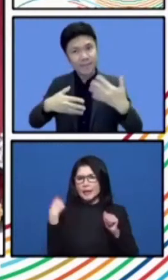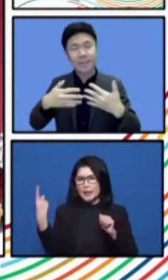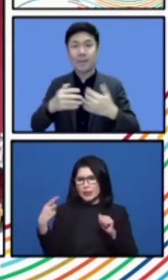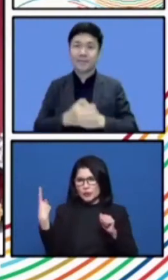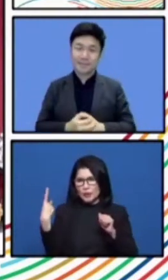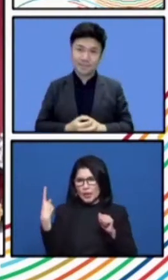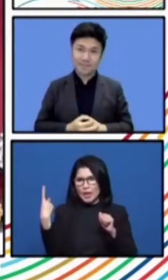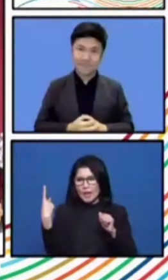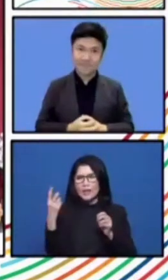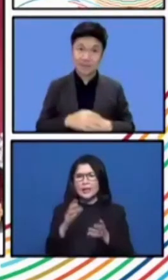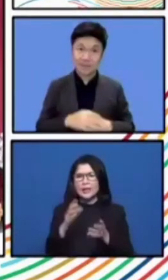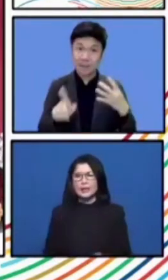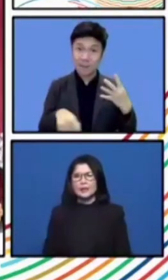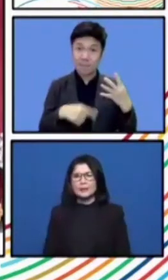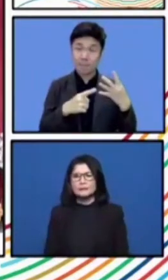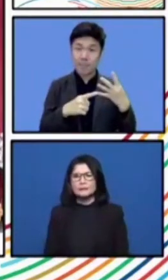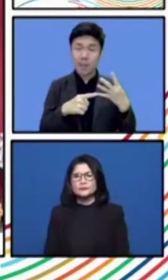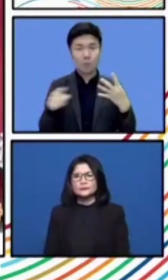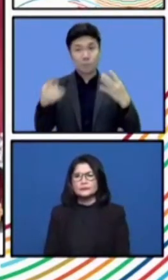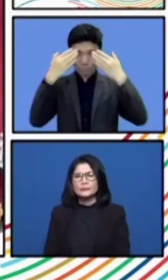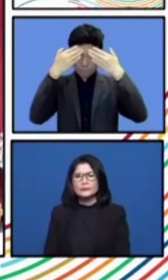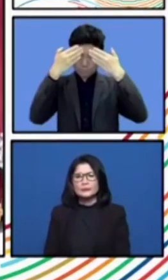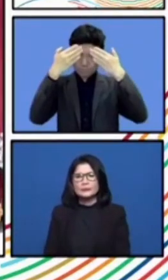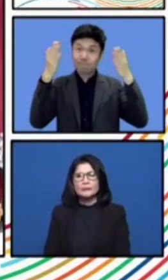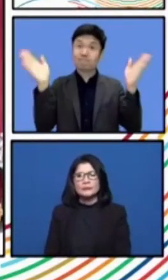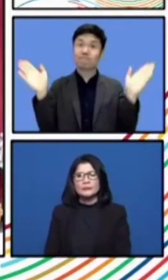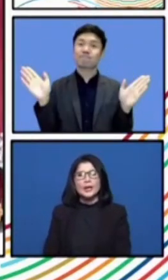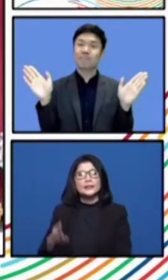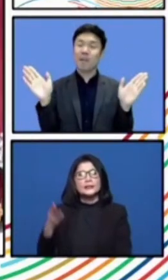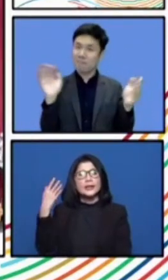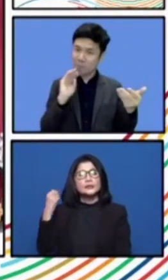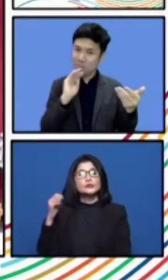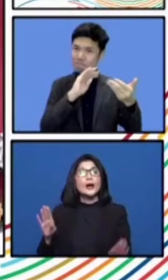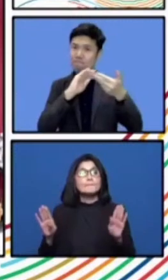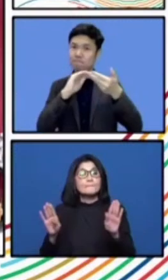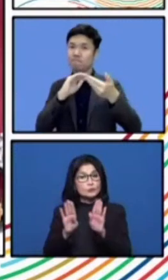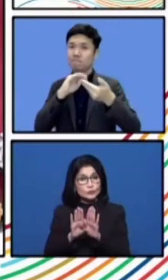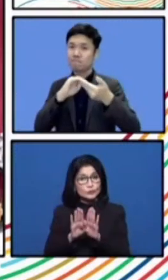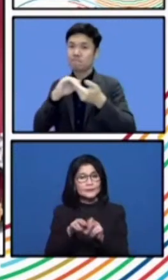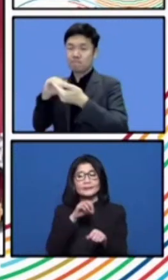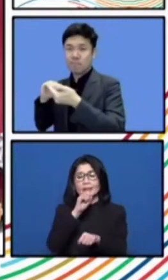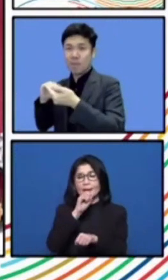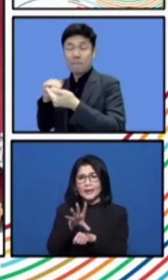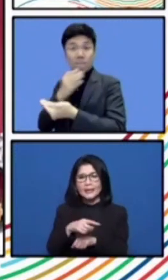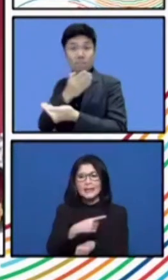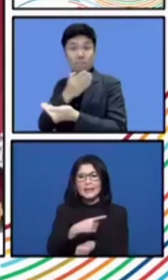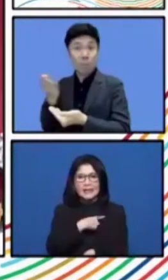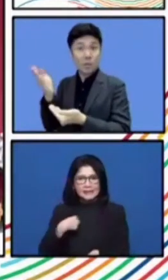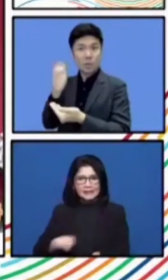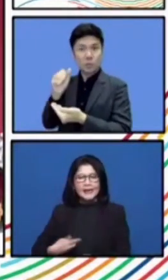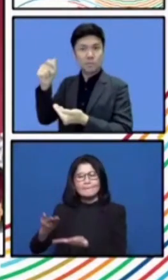your openness China's openness to collaborate with other countries in this regard